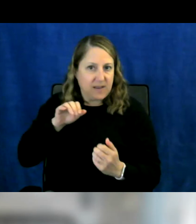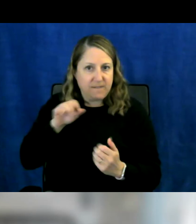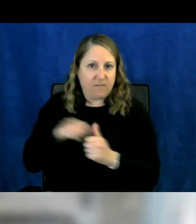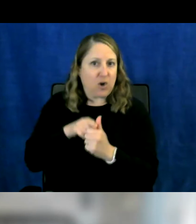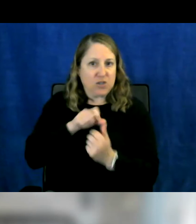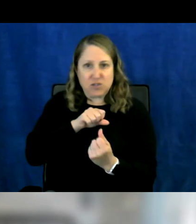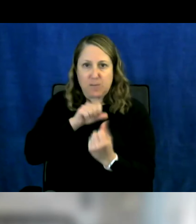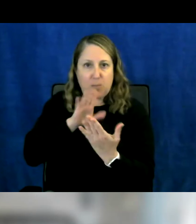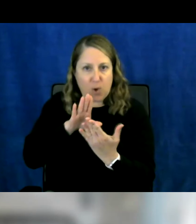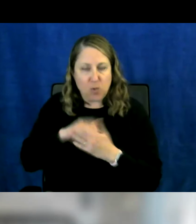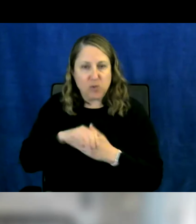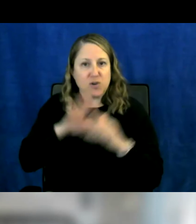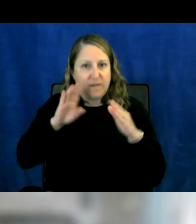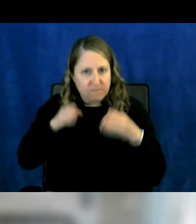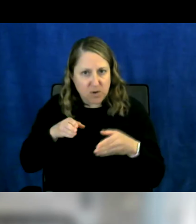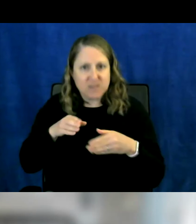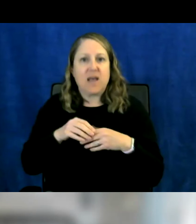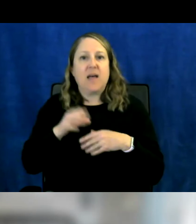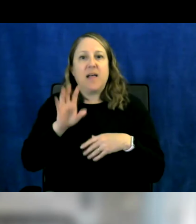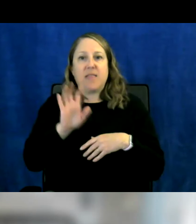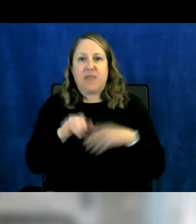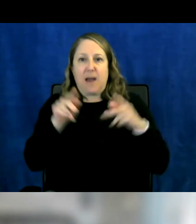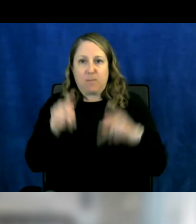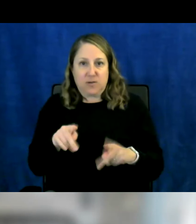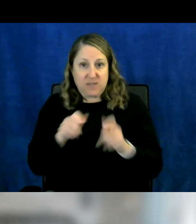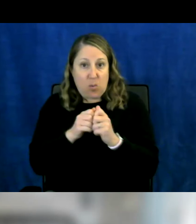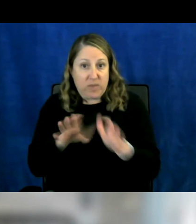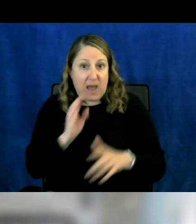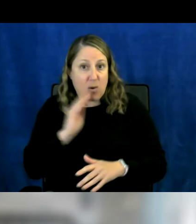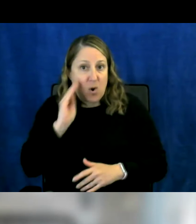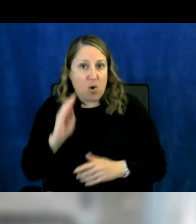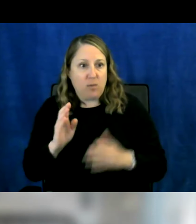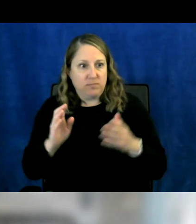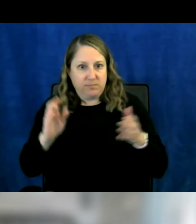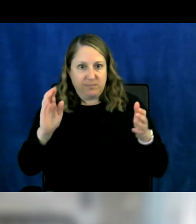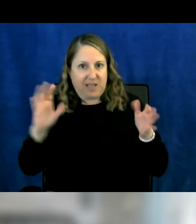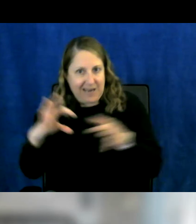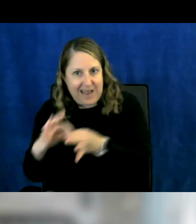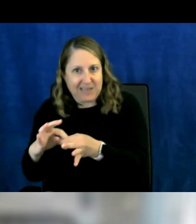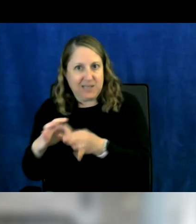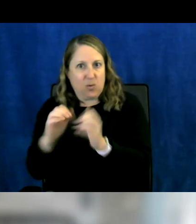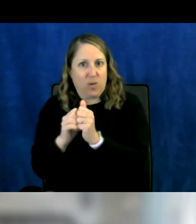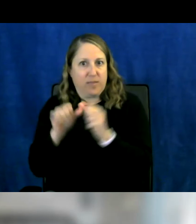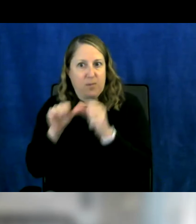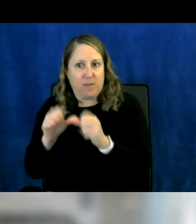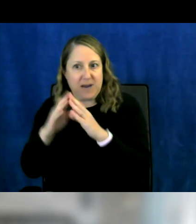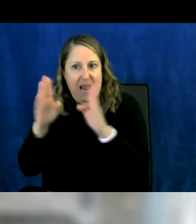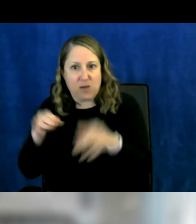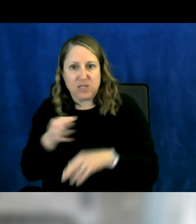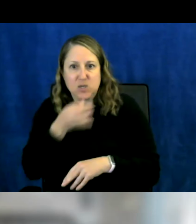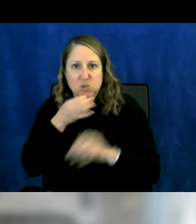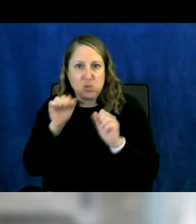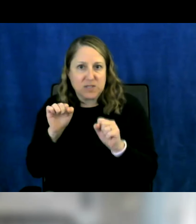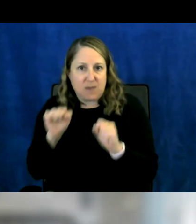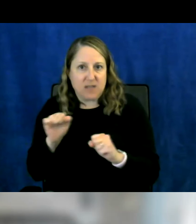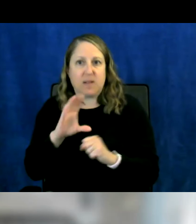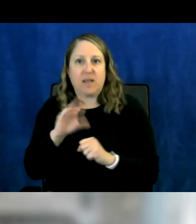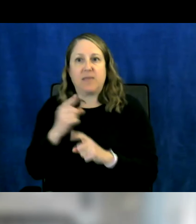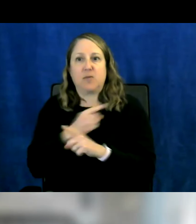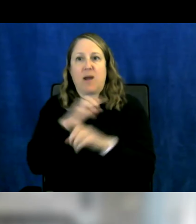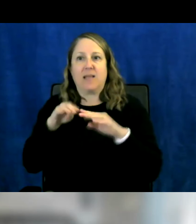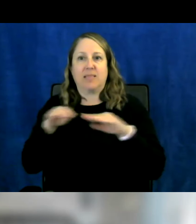providing or connecting individuals experiencing homelessness to permanent housing as quickly as possible and in the right level of services to support